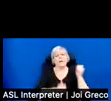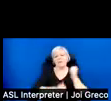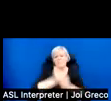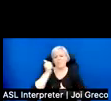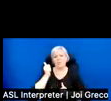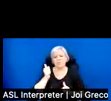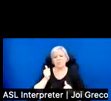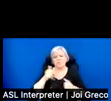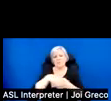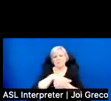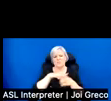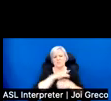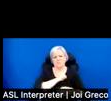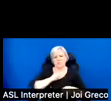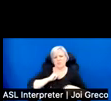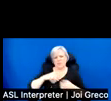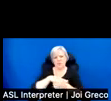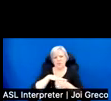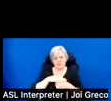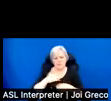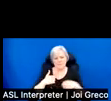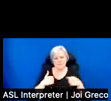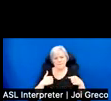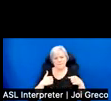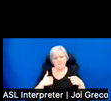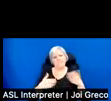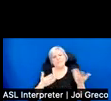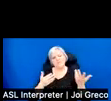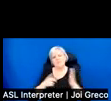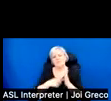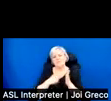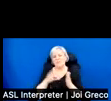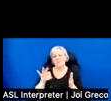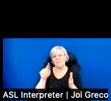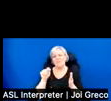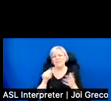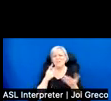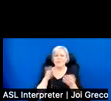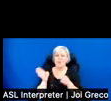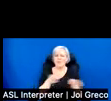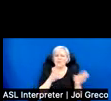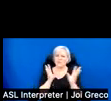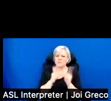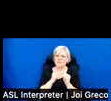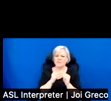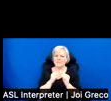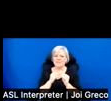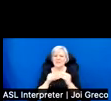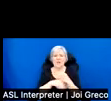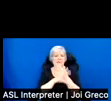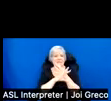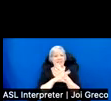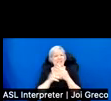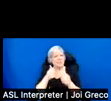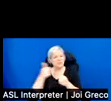the Greater Toronto area. So we found it was sometimes easier to arrange meetings online than in person, since there were no travel